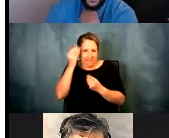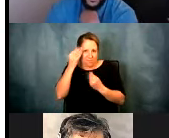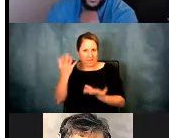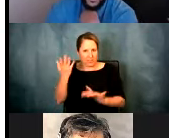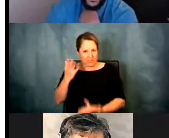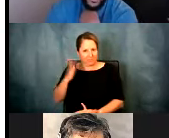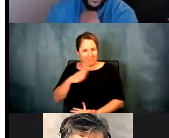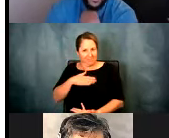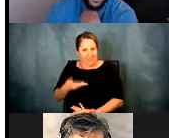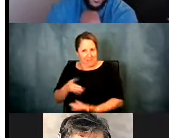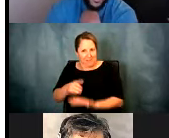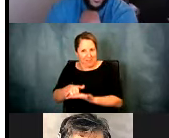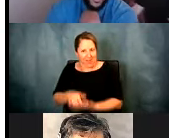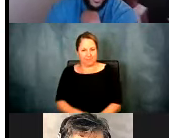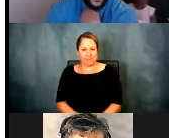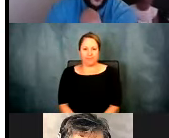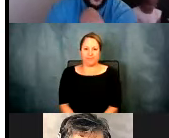Next slide.